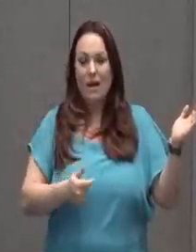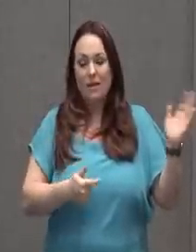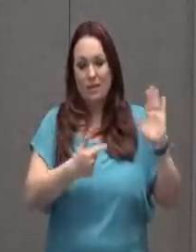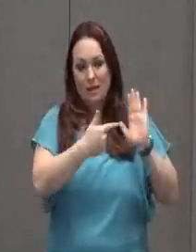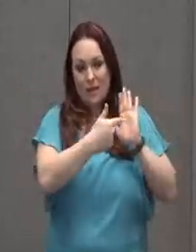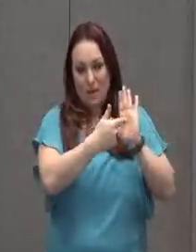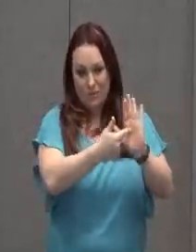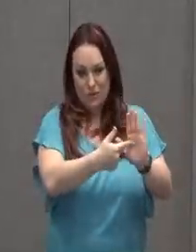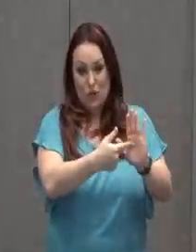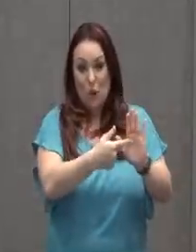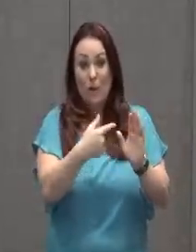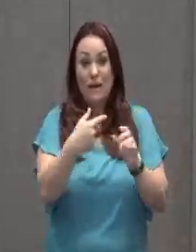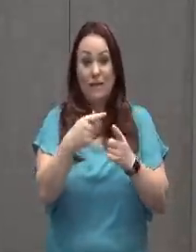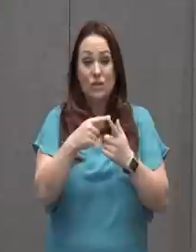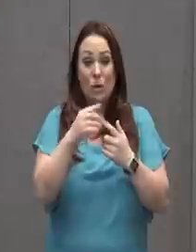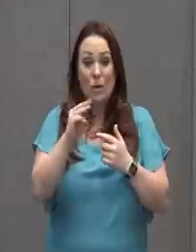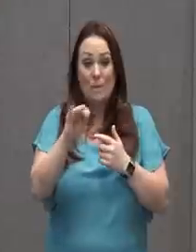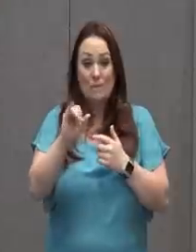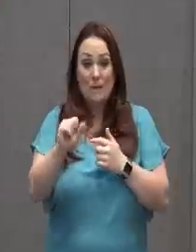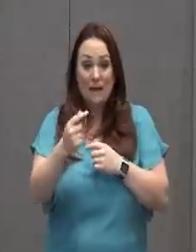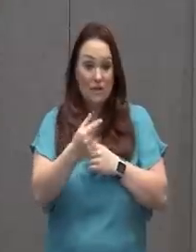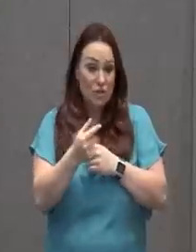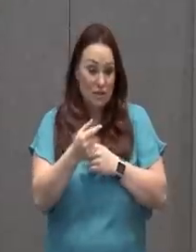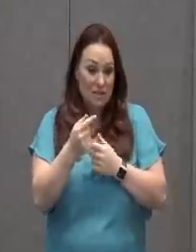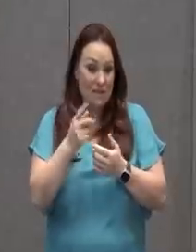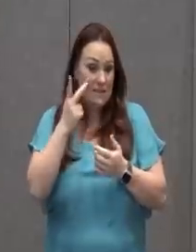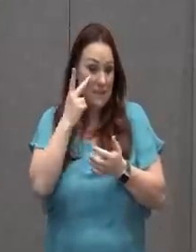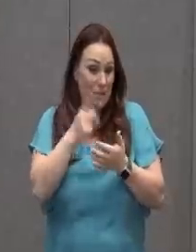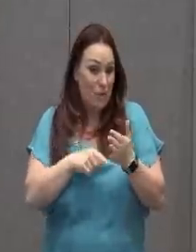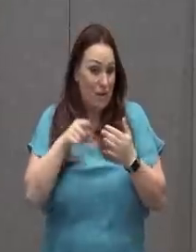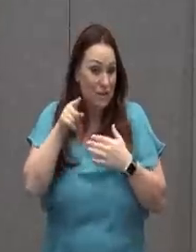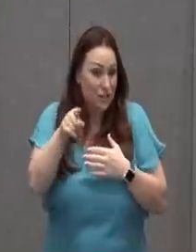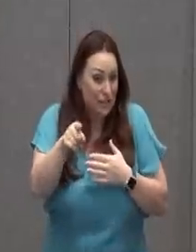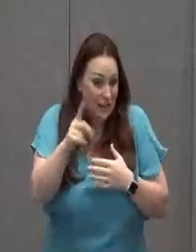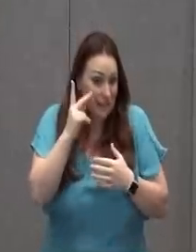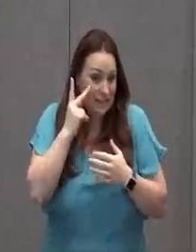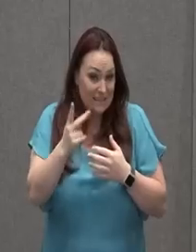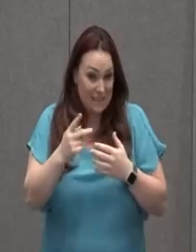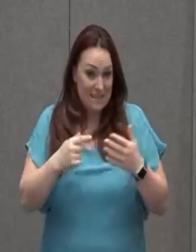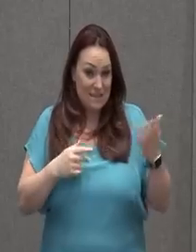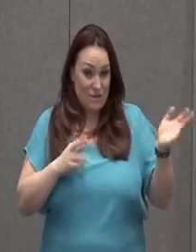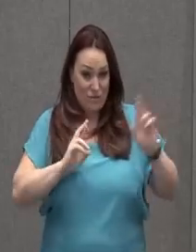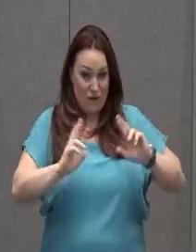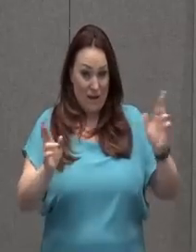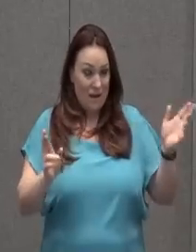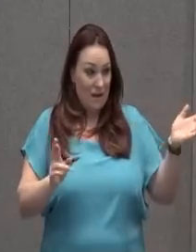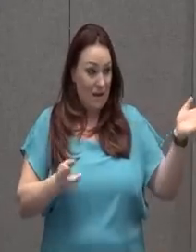Miss Garcia and see what she sees. Are you ready? Okay.